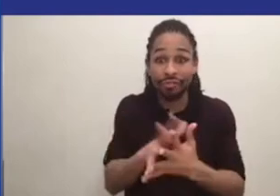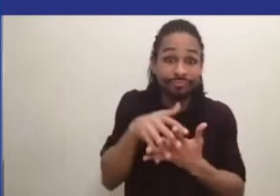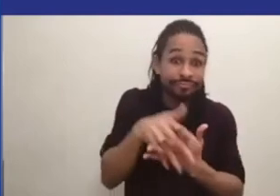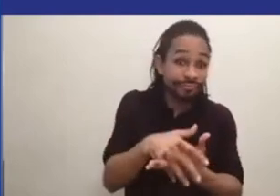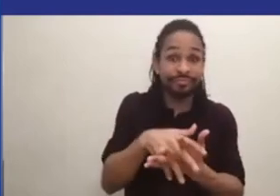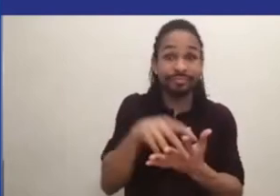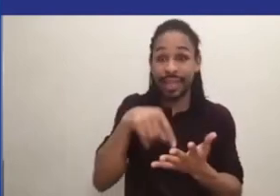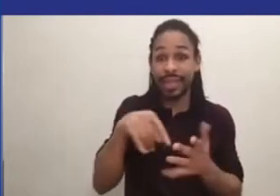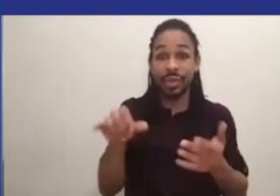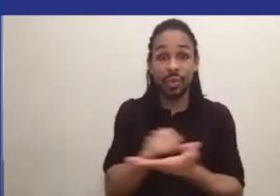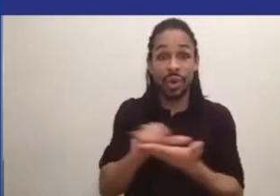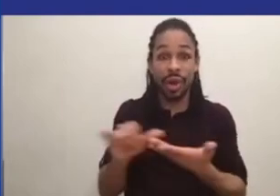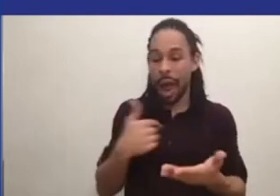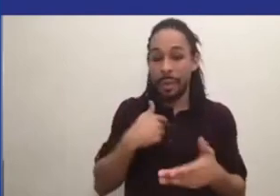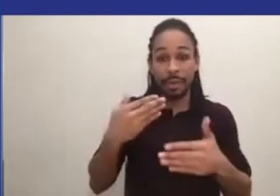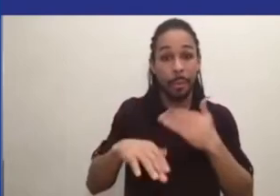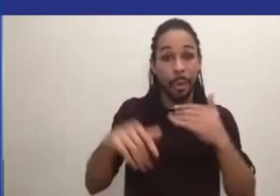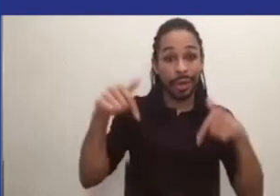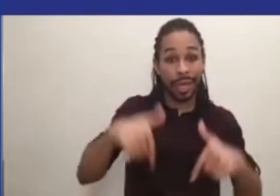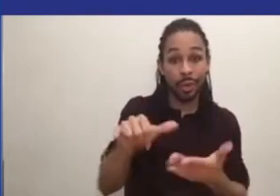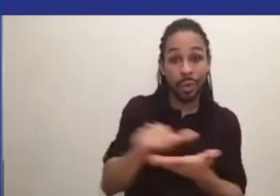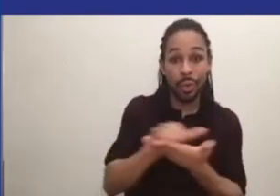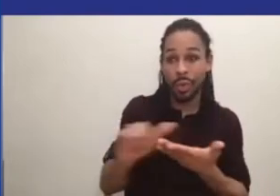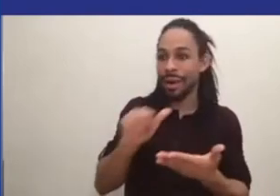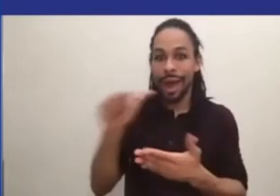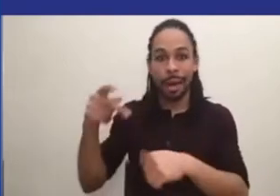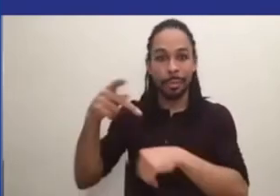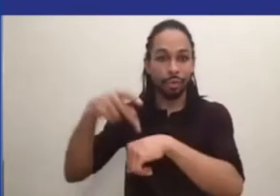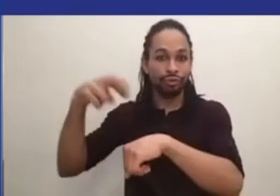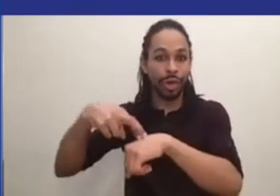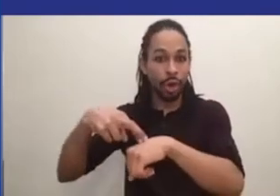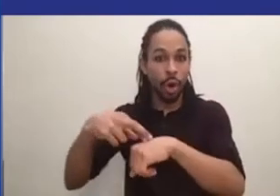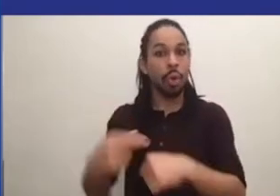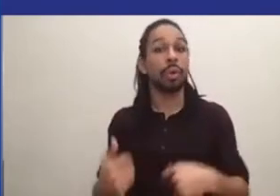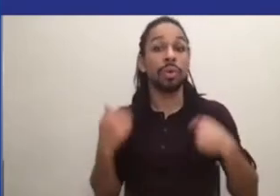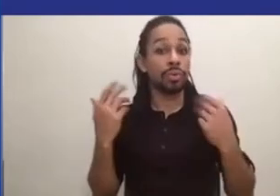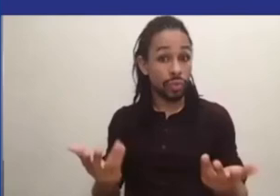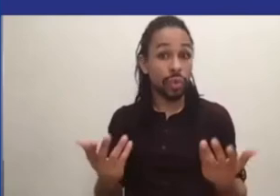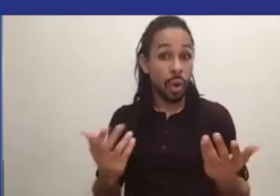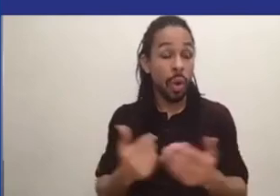York and not in Puerto Rico. So